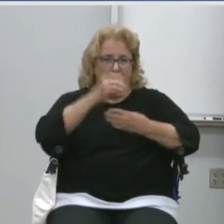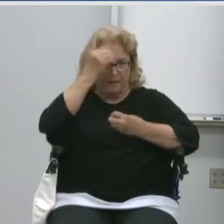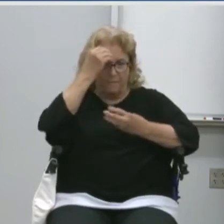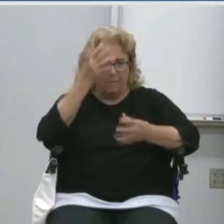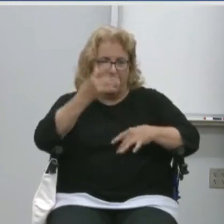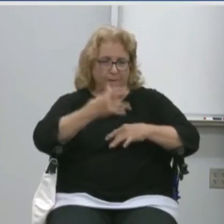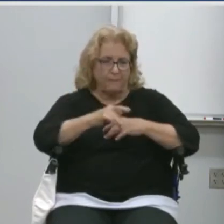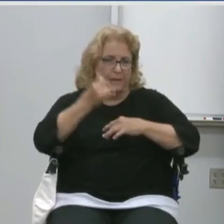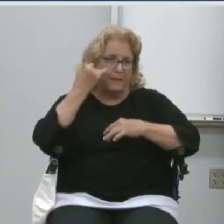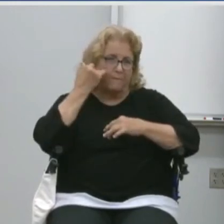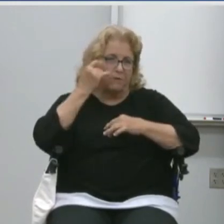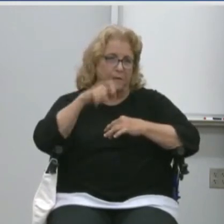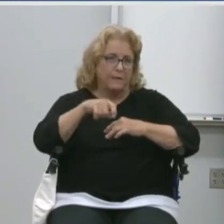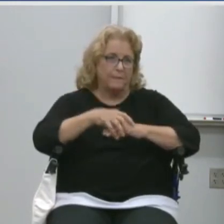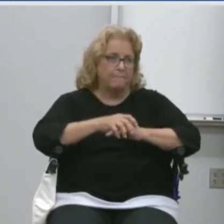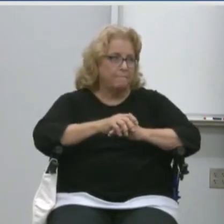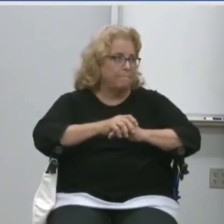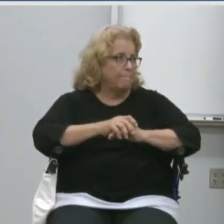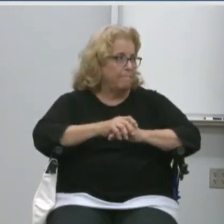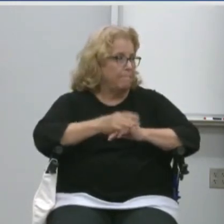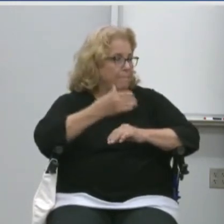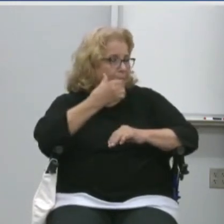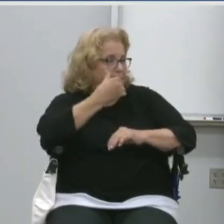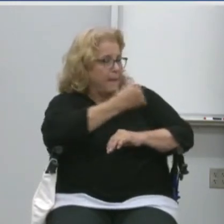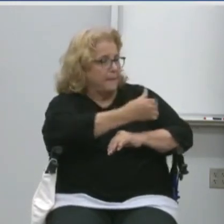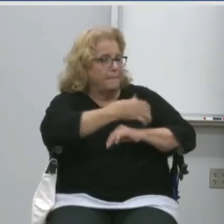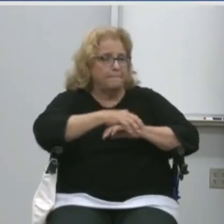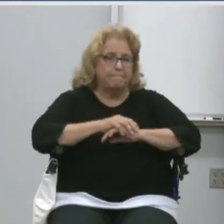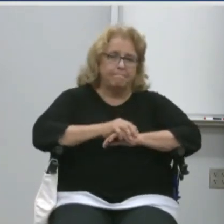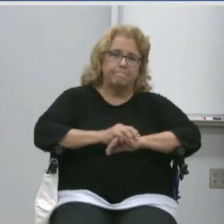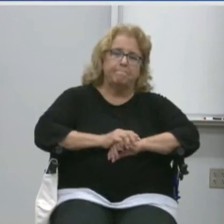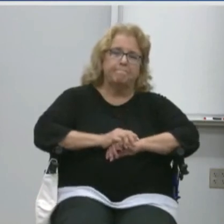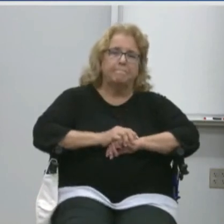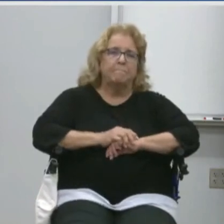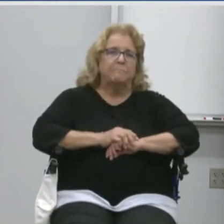available should it be needed. Thank you. You bet.